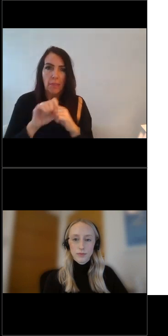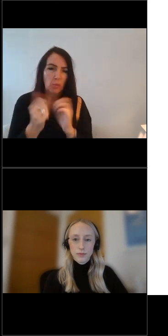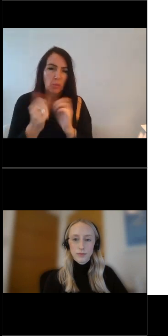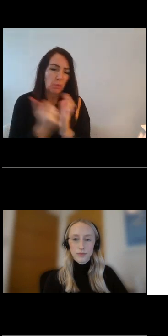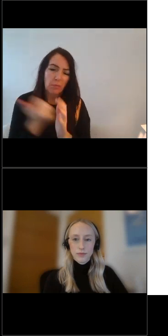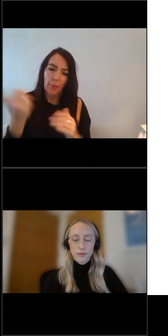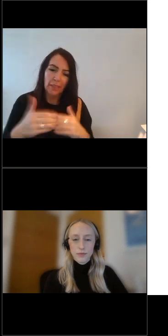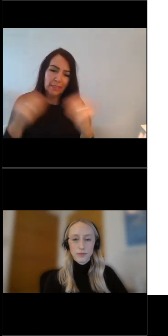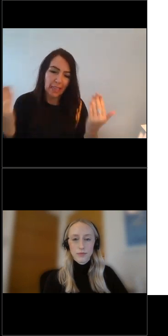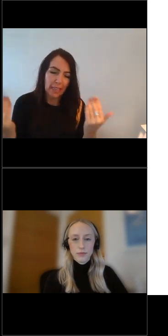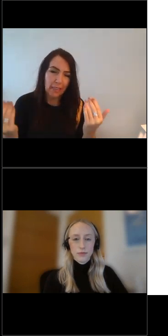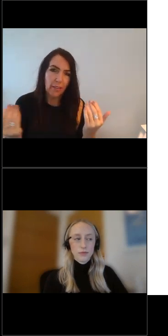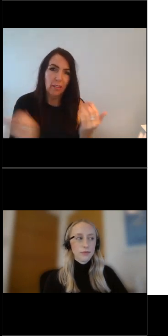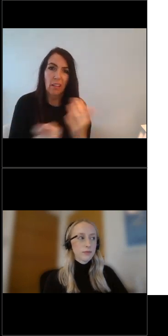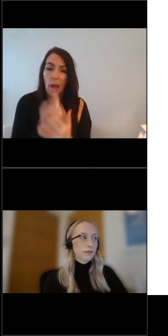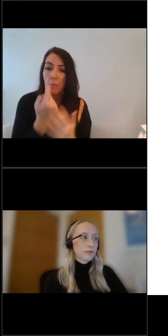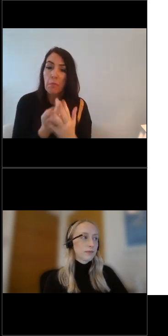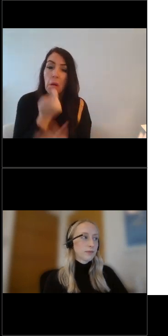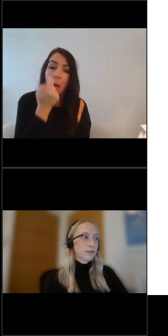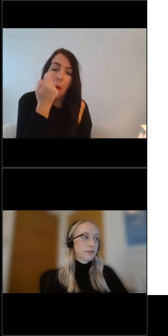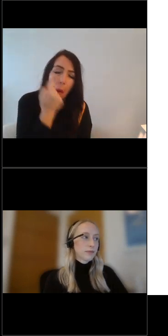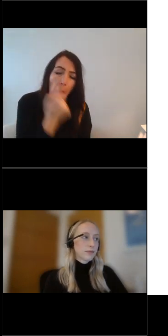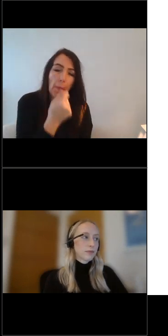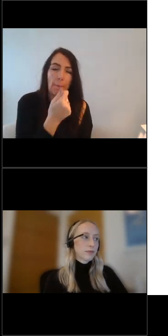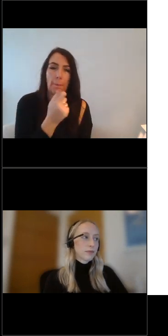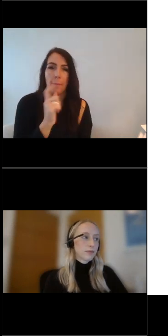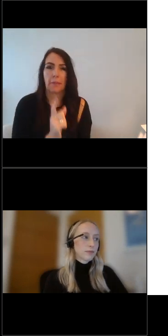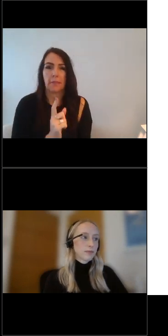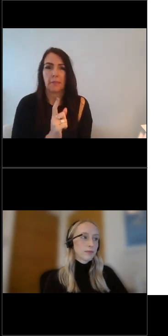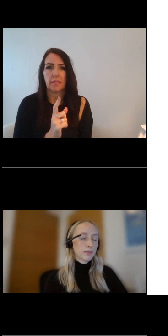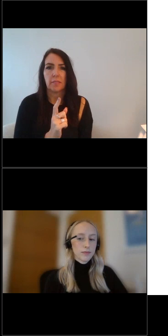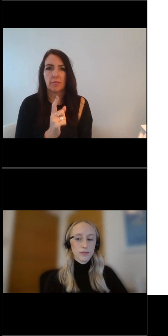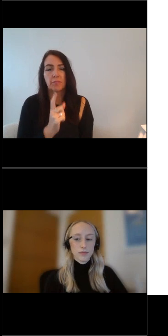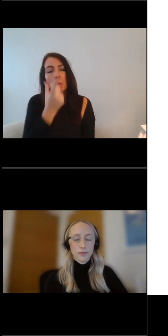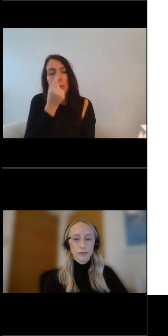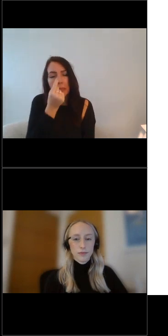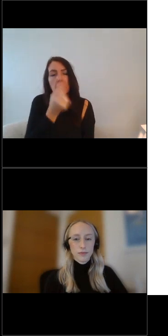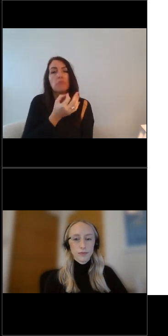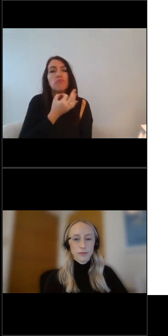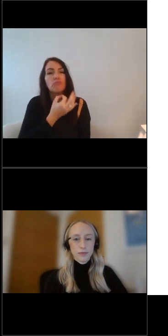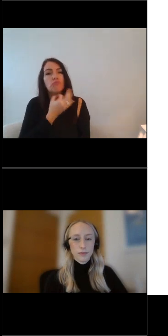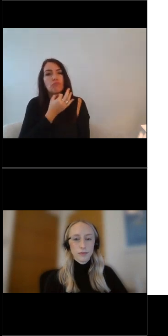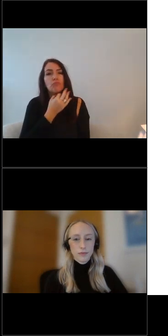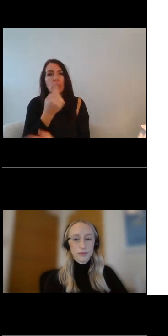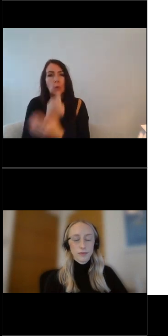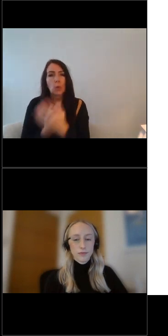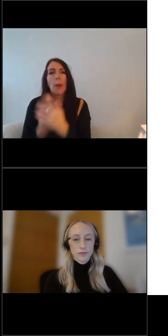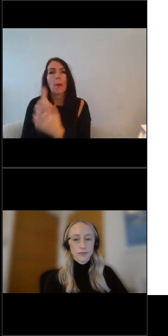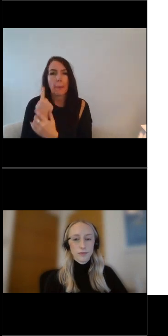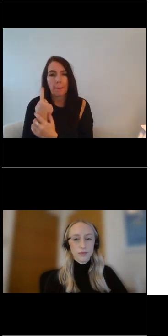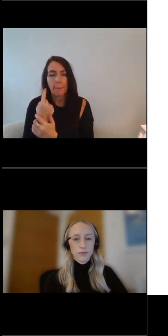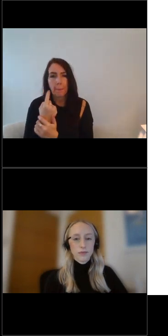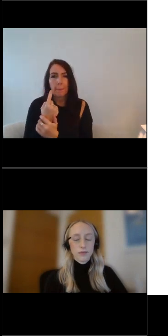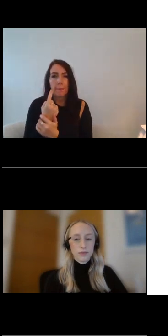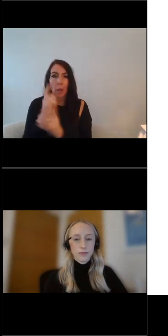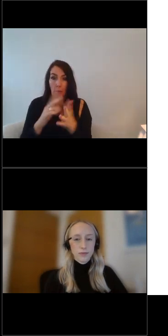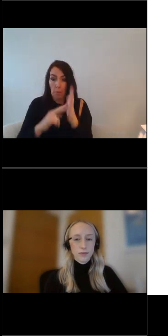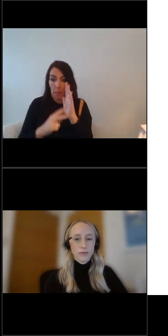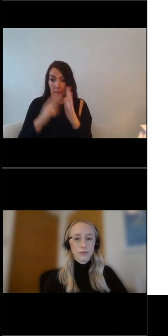Now, it doesn't happen that often. It is a potential issue. It is something that wants to be planned